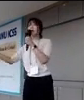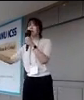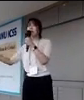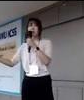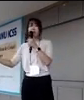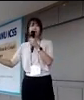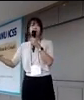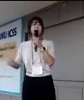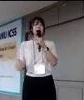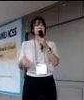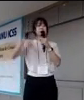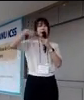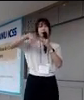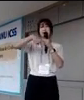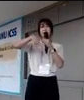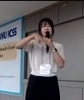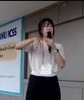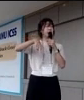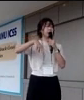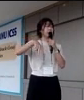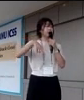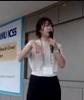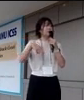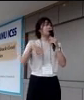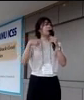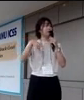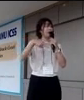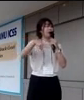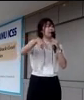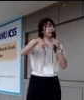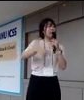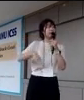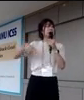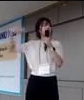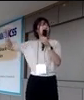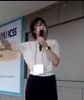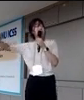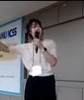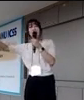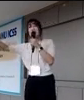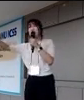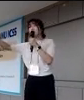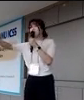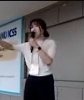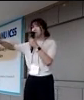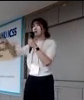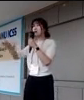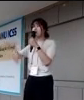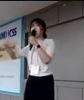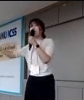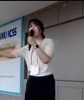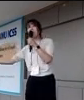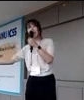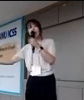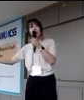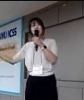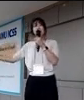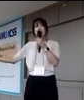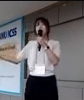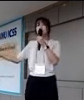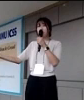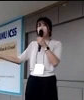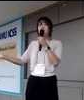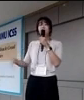a different location. So dance is a plain verb, but if you have this dance signed at some location associated with A,